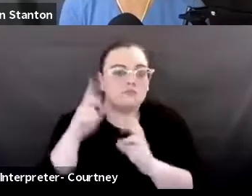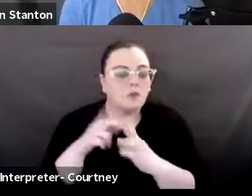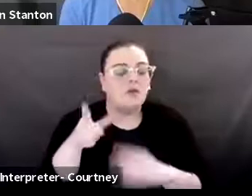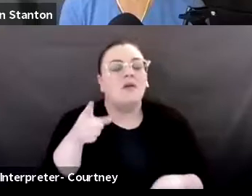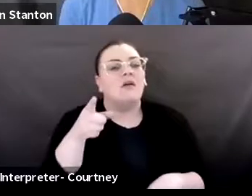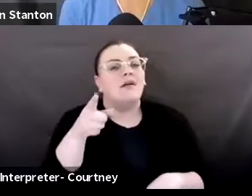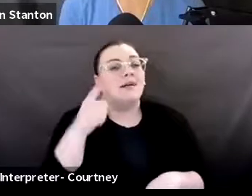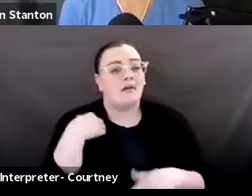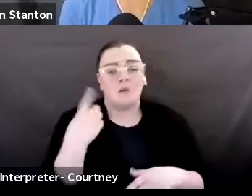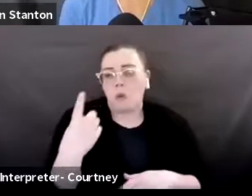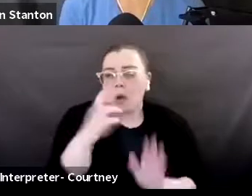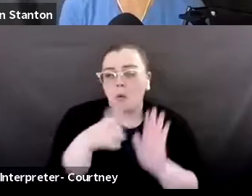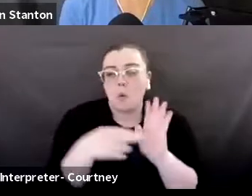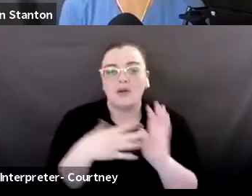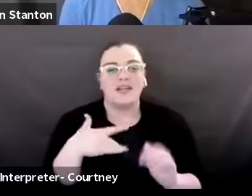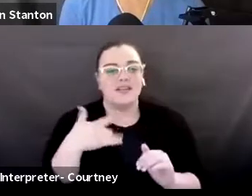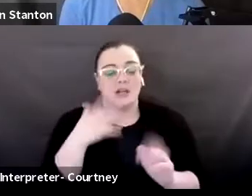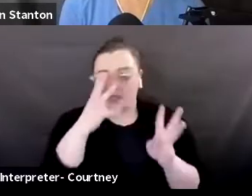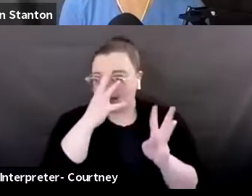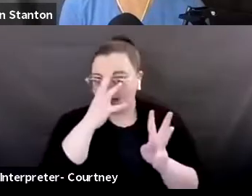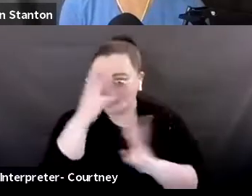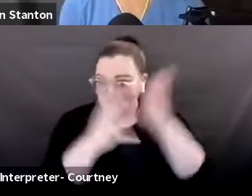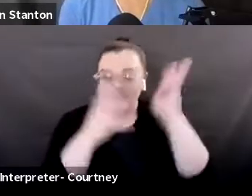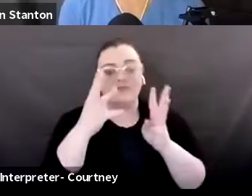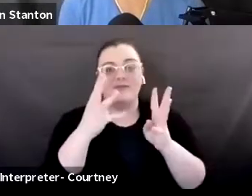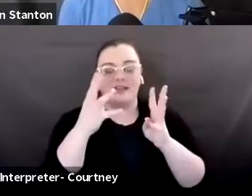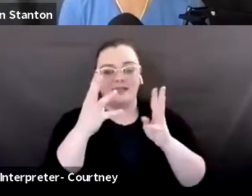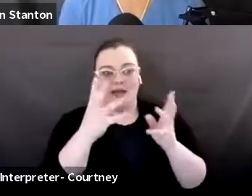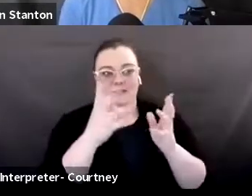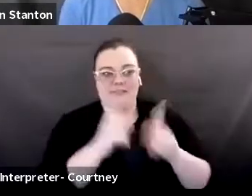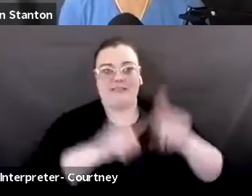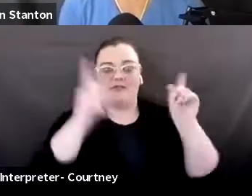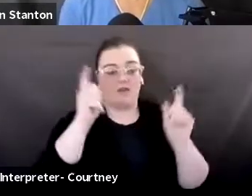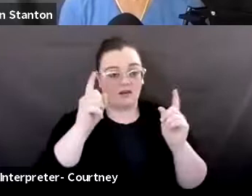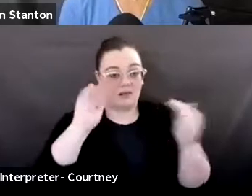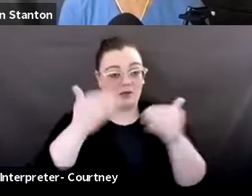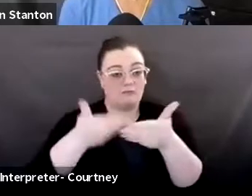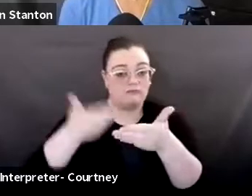is there one role that you felt was very innovative and that broke from representation as you've seen it before?